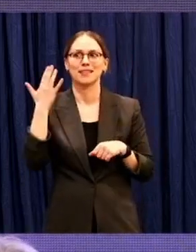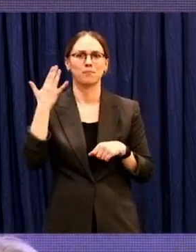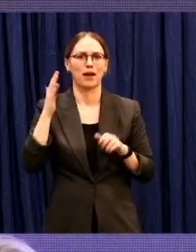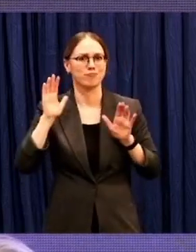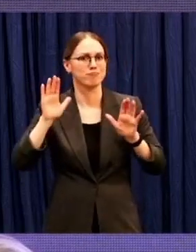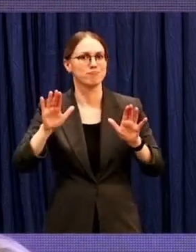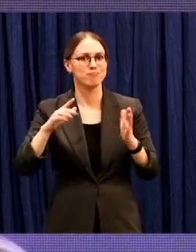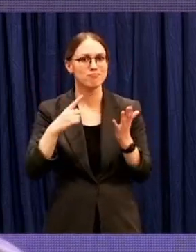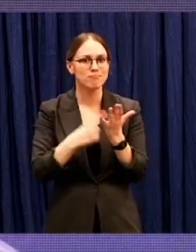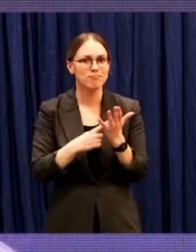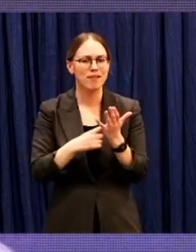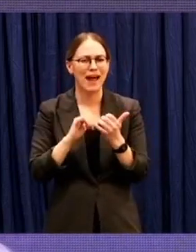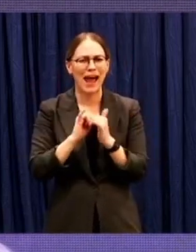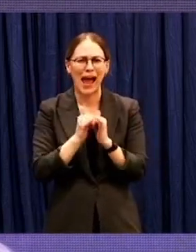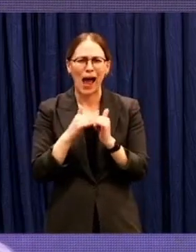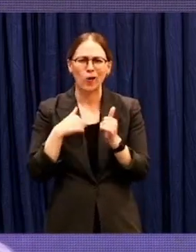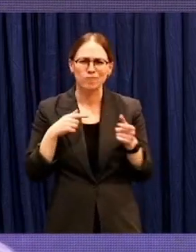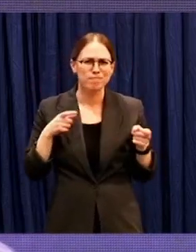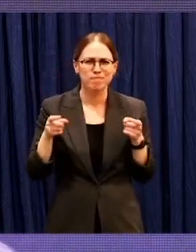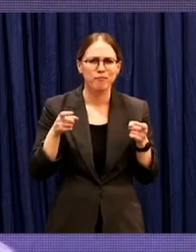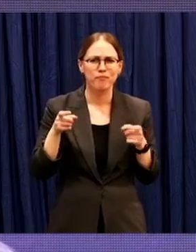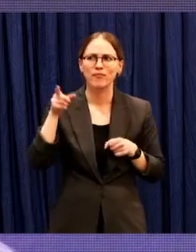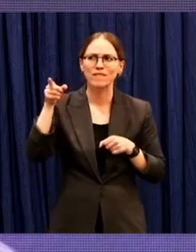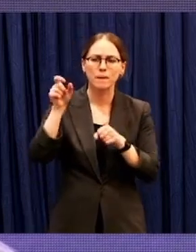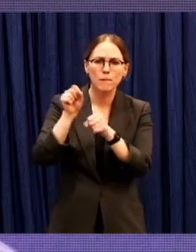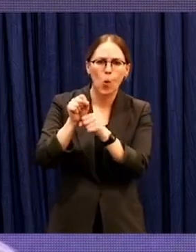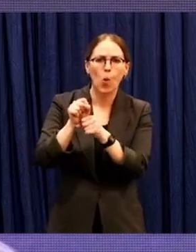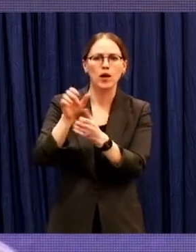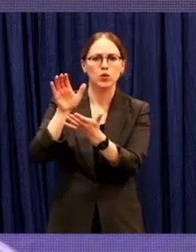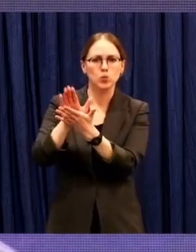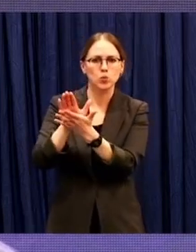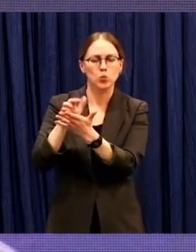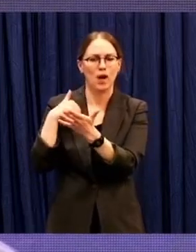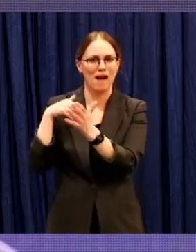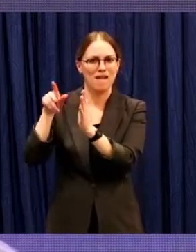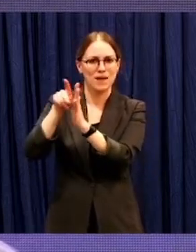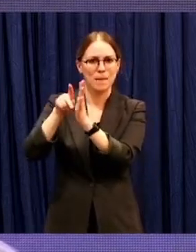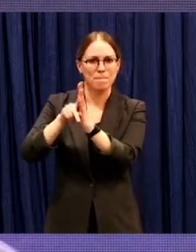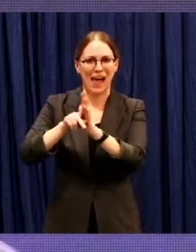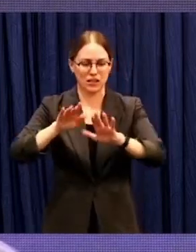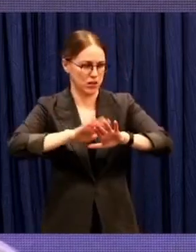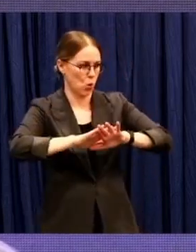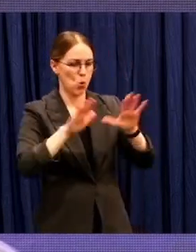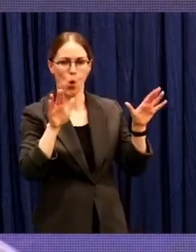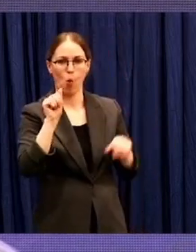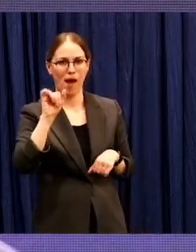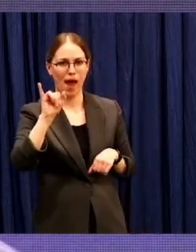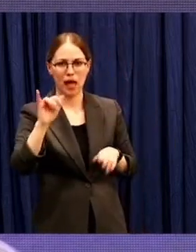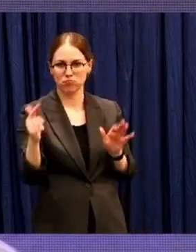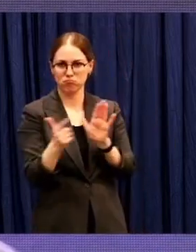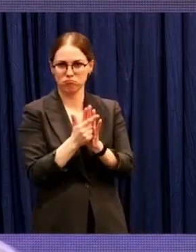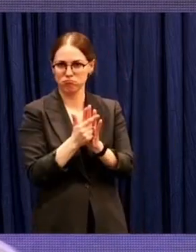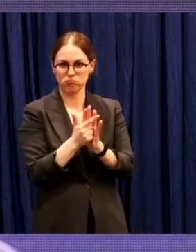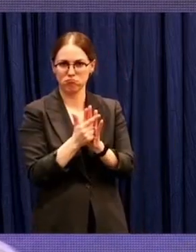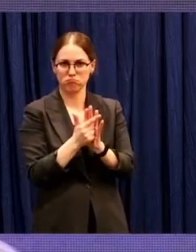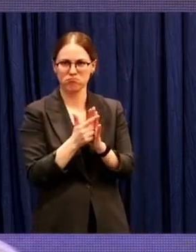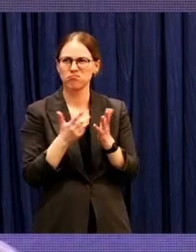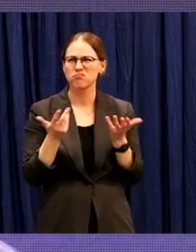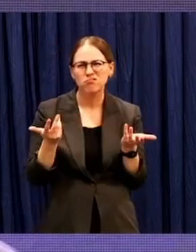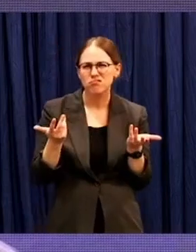when an employer or a school has a baseline policy that says, no AI